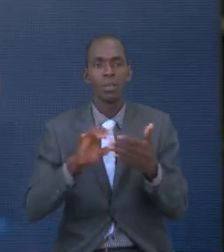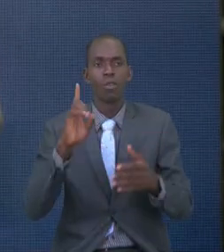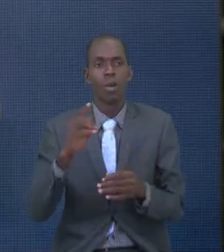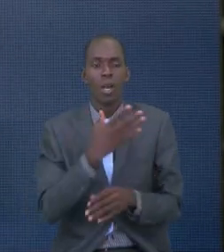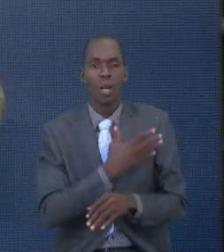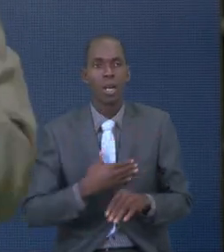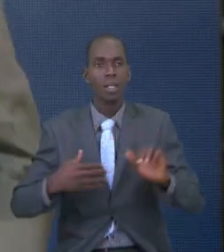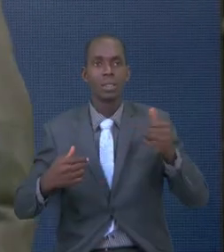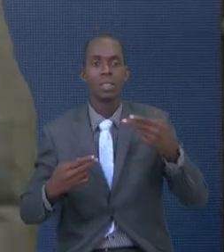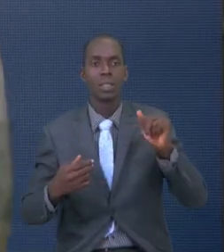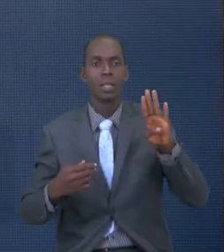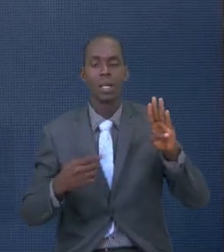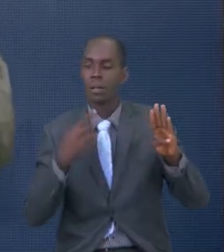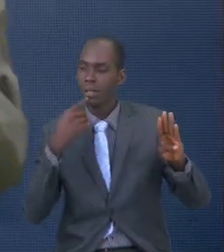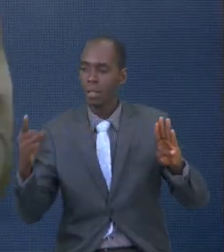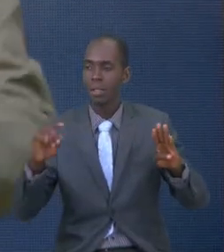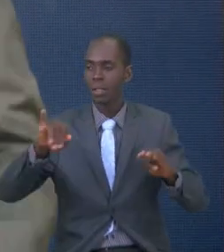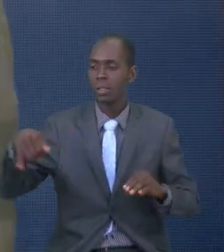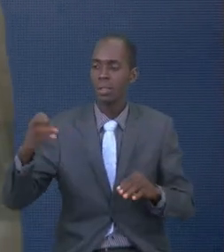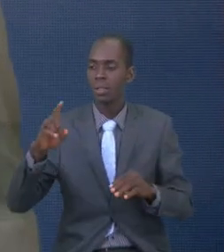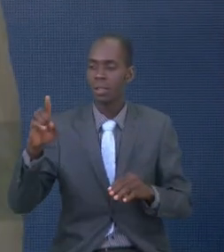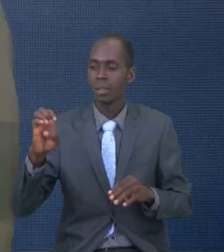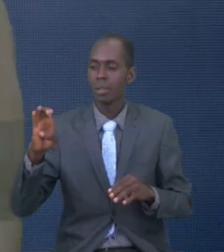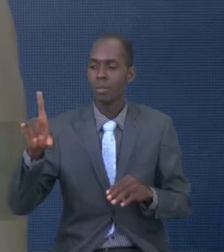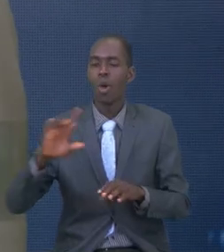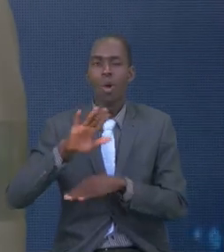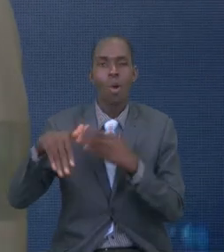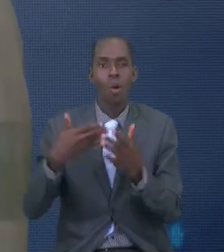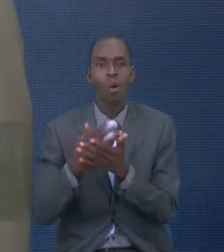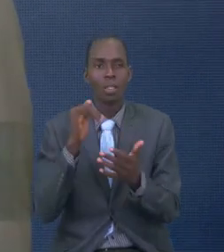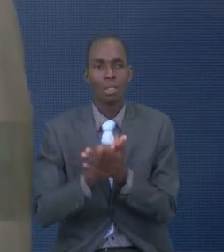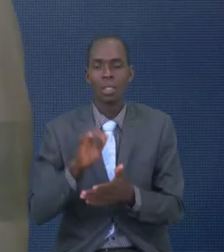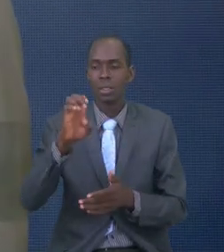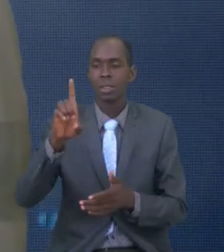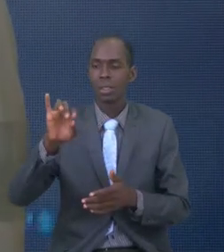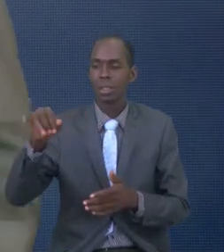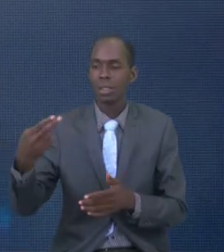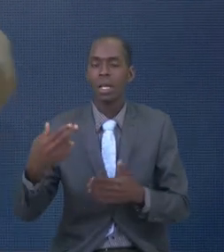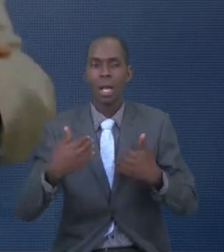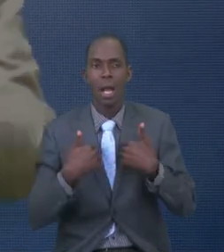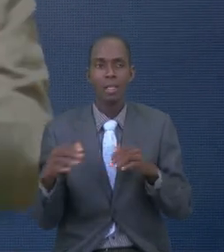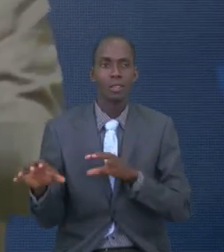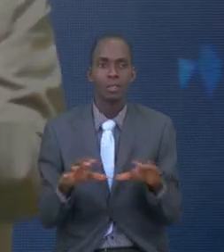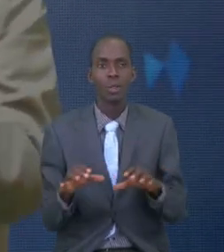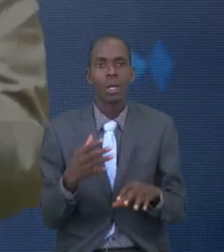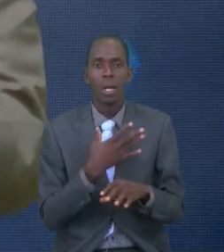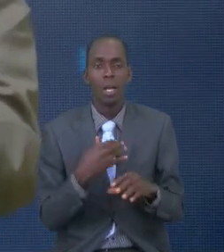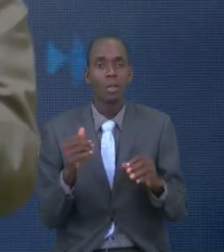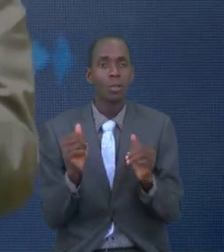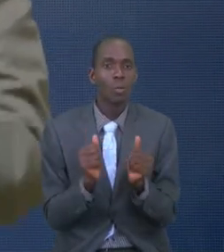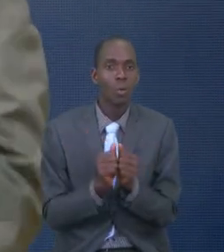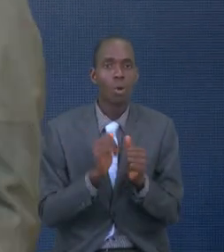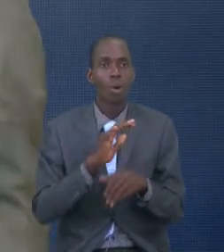and the Ahab told Jezebel, all that Elijah had done, and withal